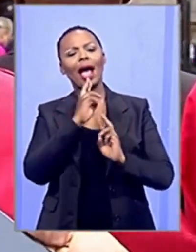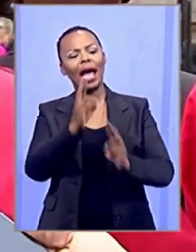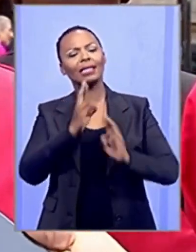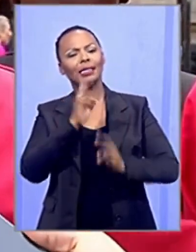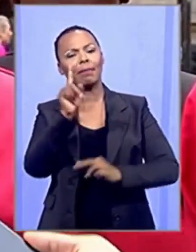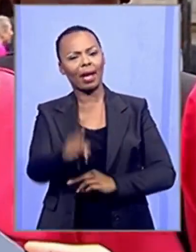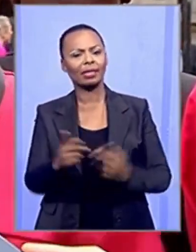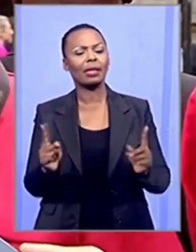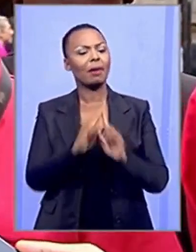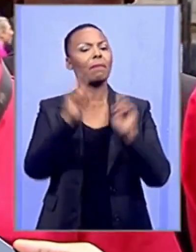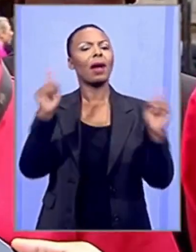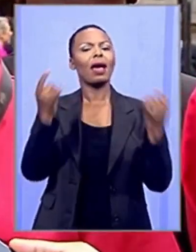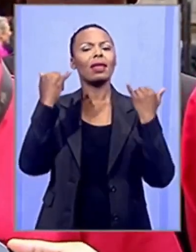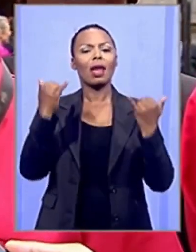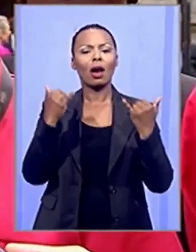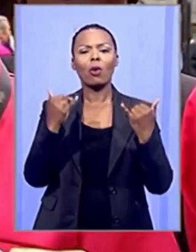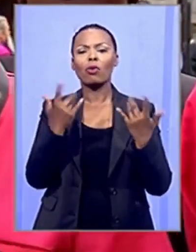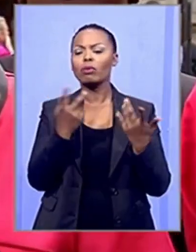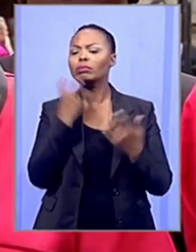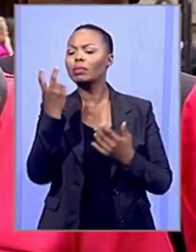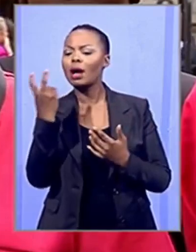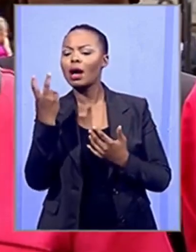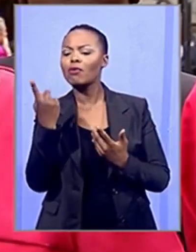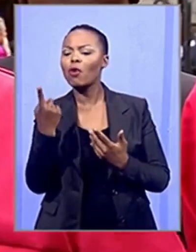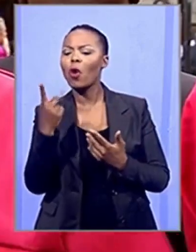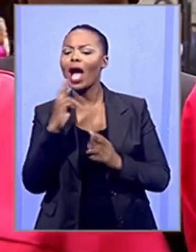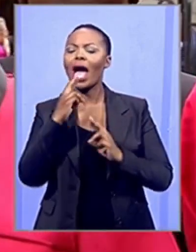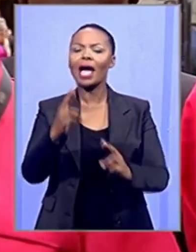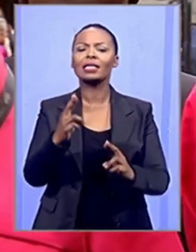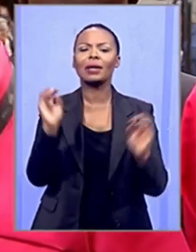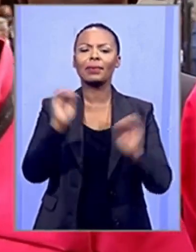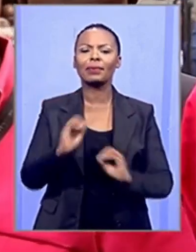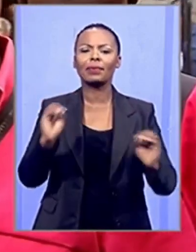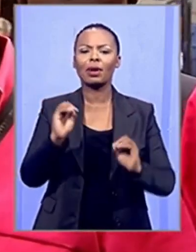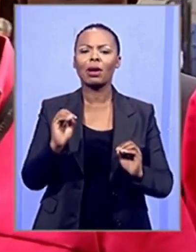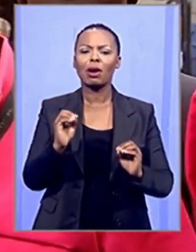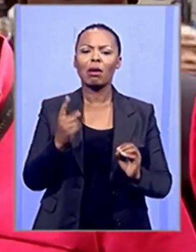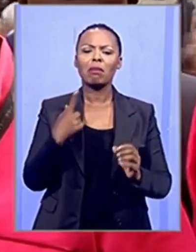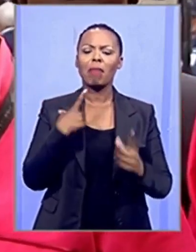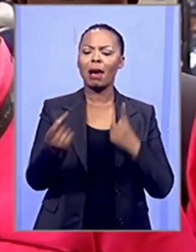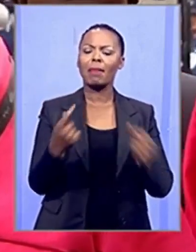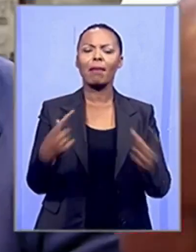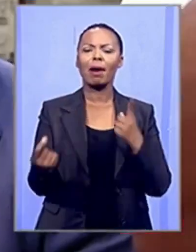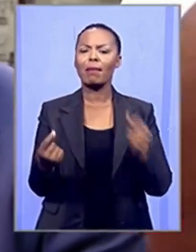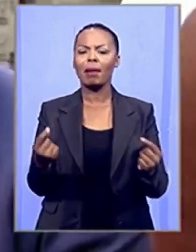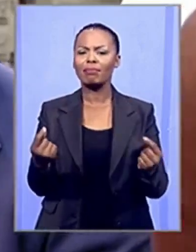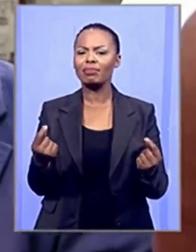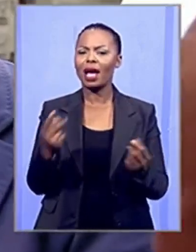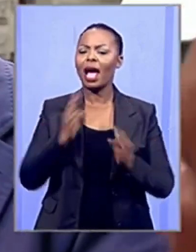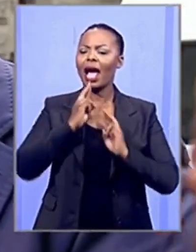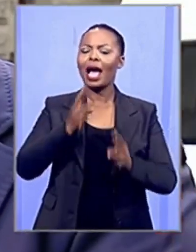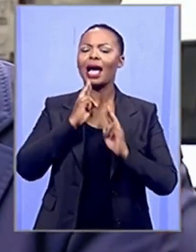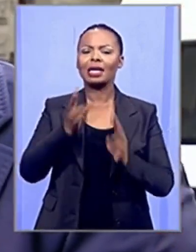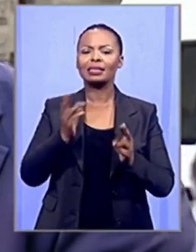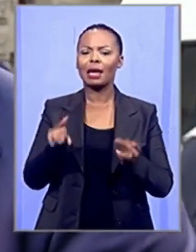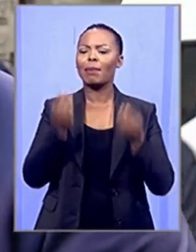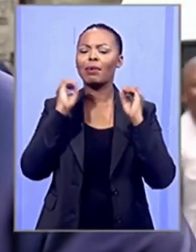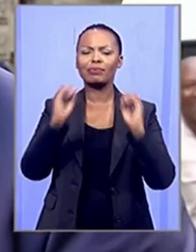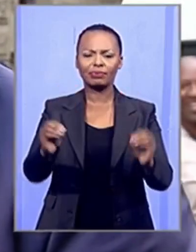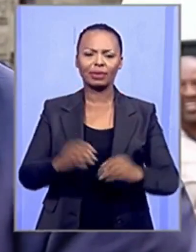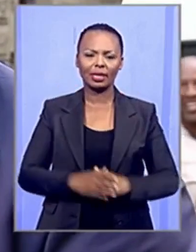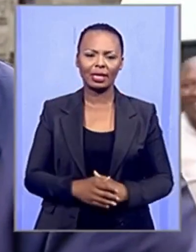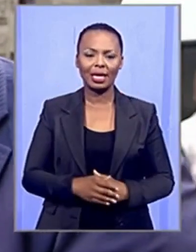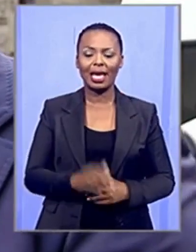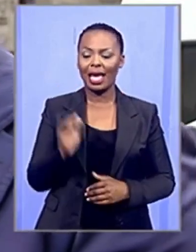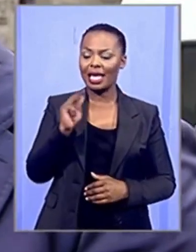and instead of going to look for the for the answers, we run away from looking for the answers. I think the ANC have made a